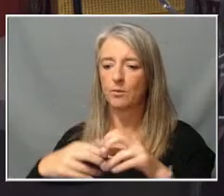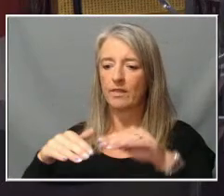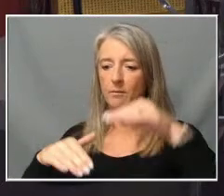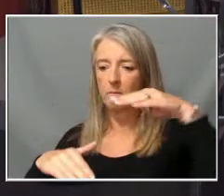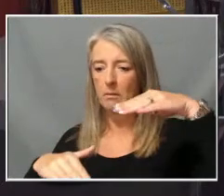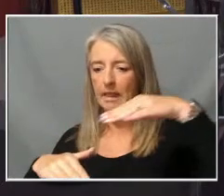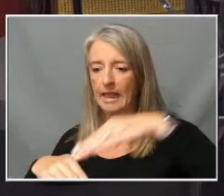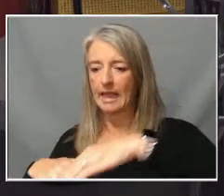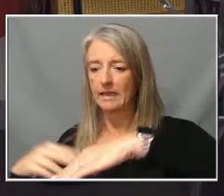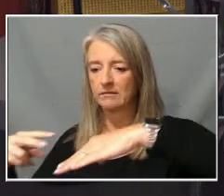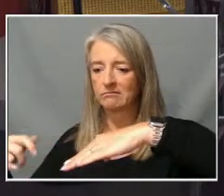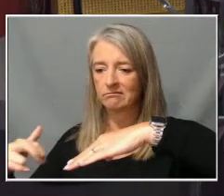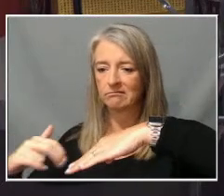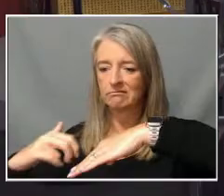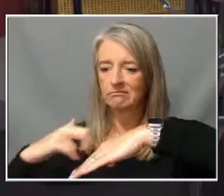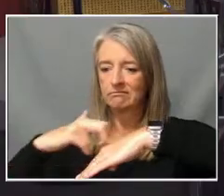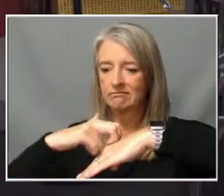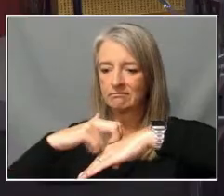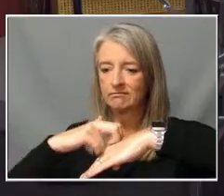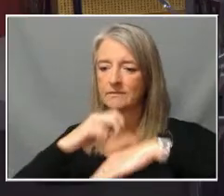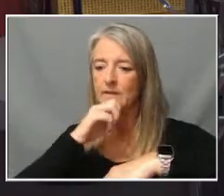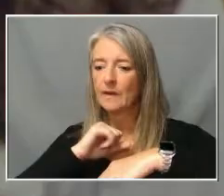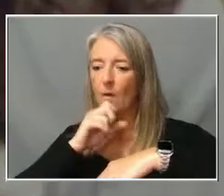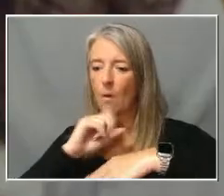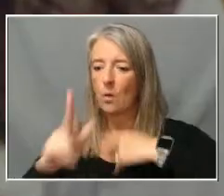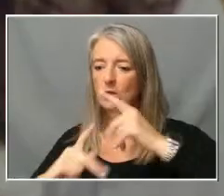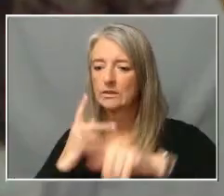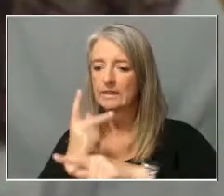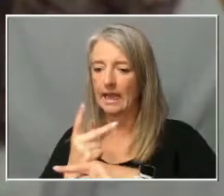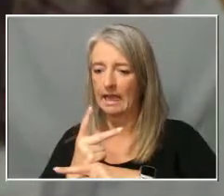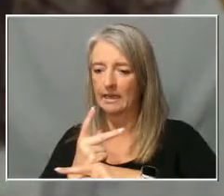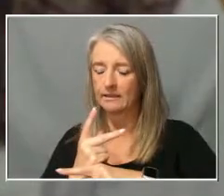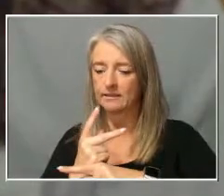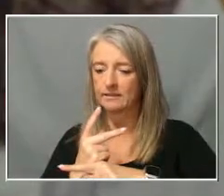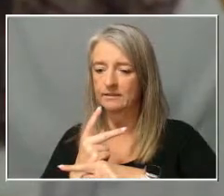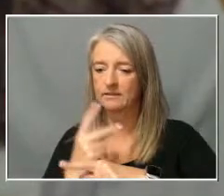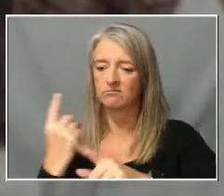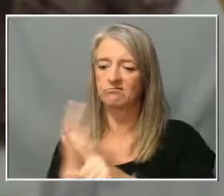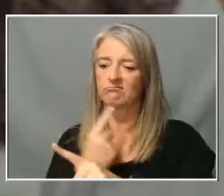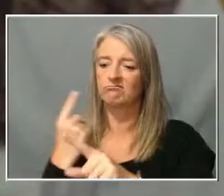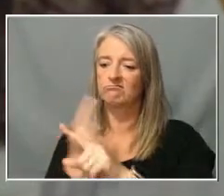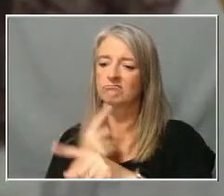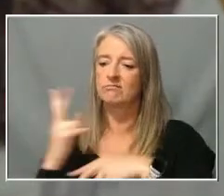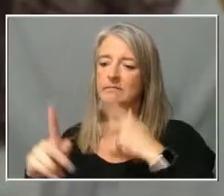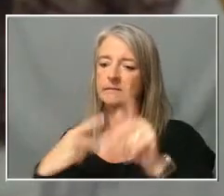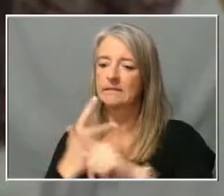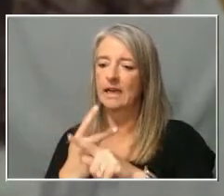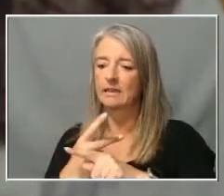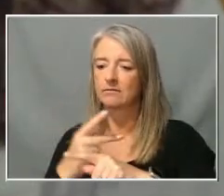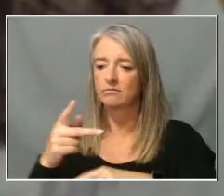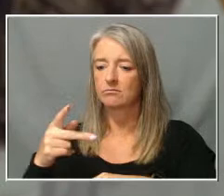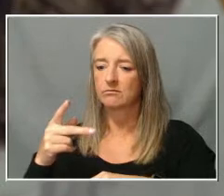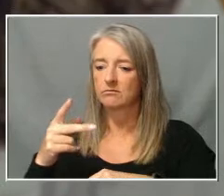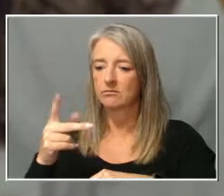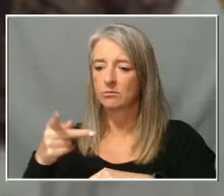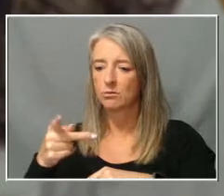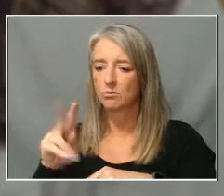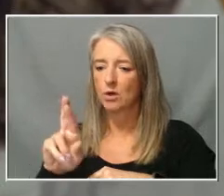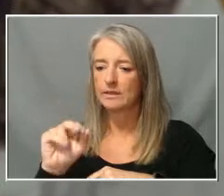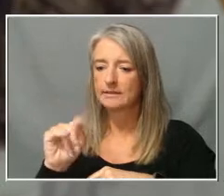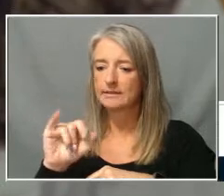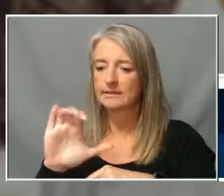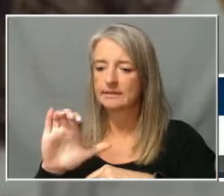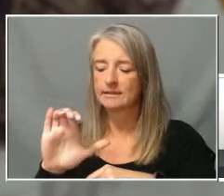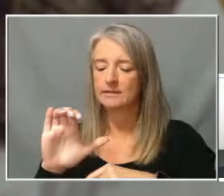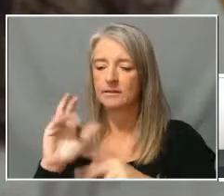with the older style prostheses, I want to say the regular types of prostheses, that was very difficult, and patients would